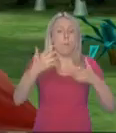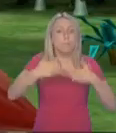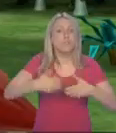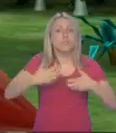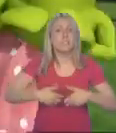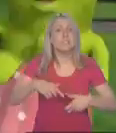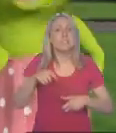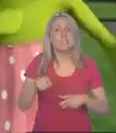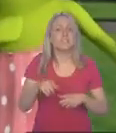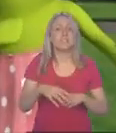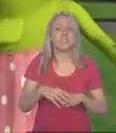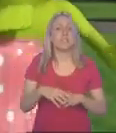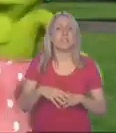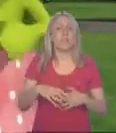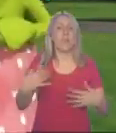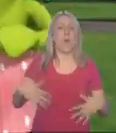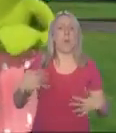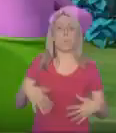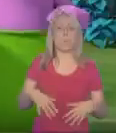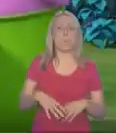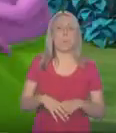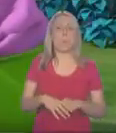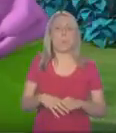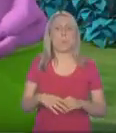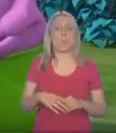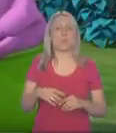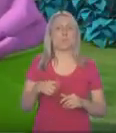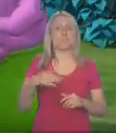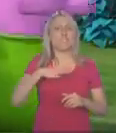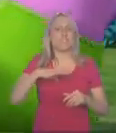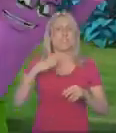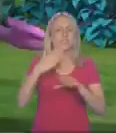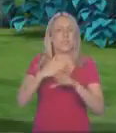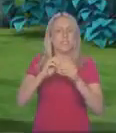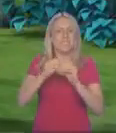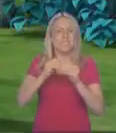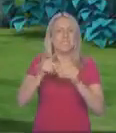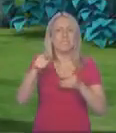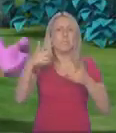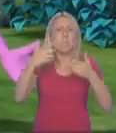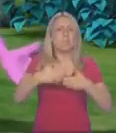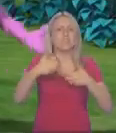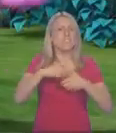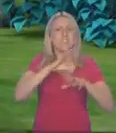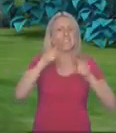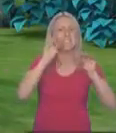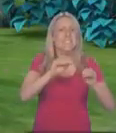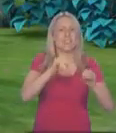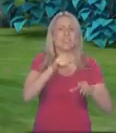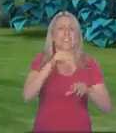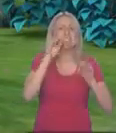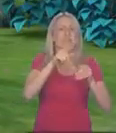time machine. Wow, catchy title. Yes, it needs work. But the machine doesn't, Yam Yam.